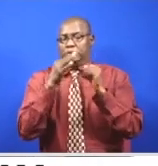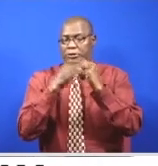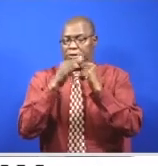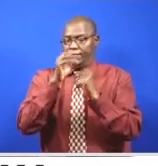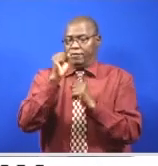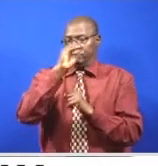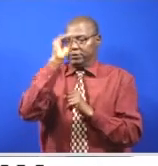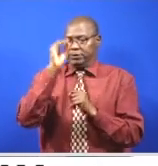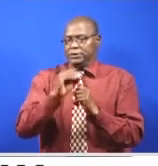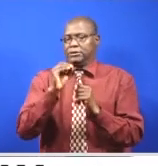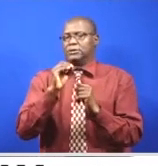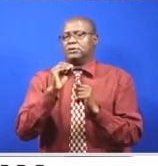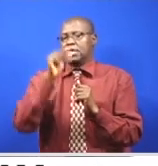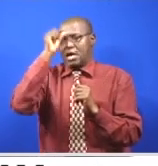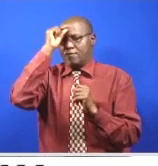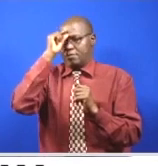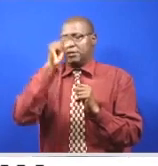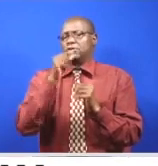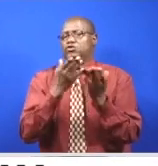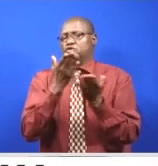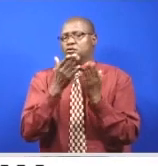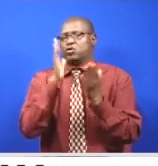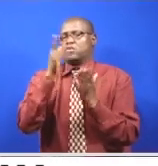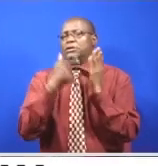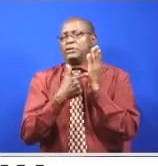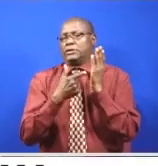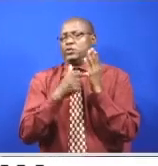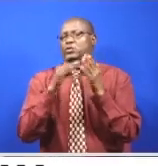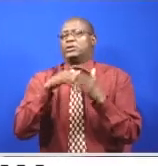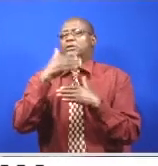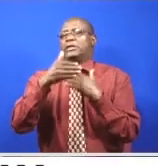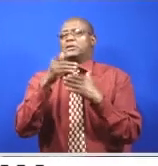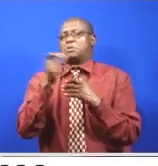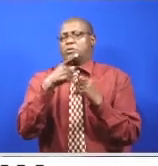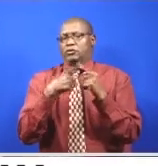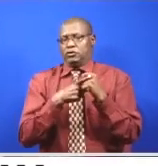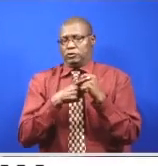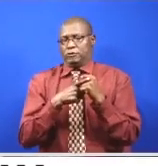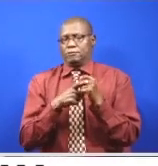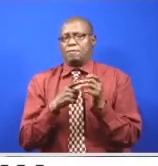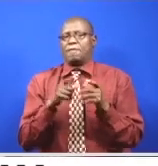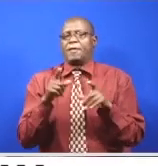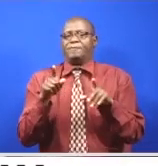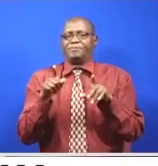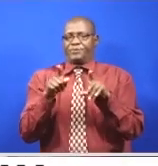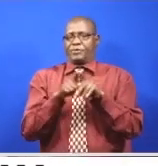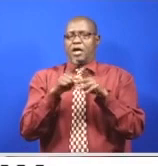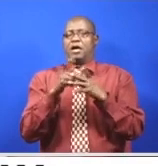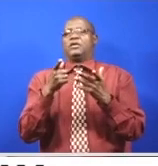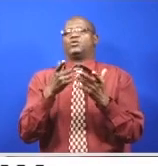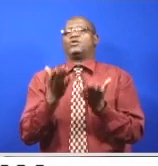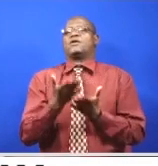government services will be digitized in the next 6 months. As we deliver our universal health